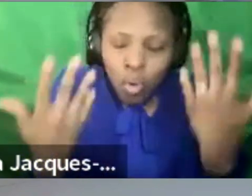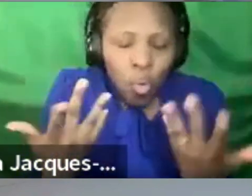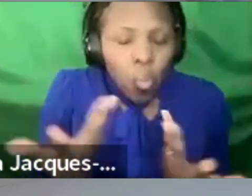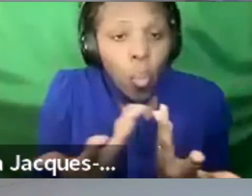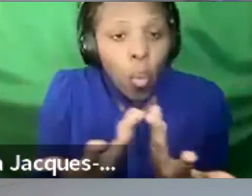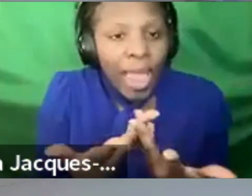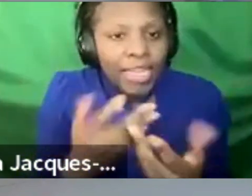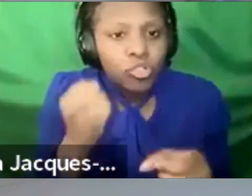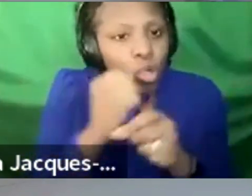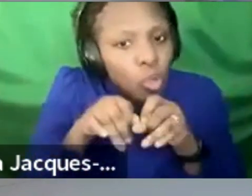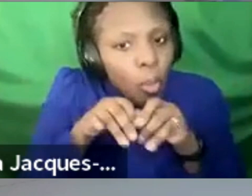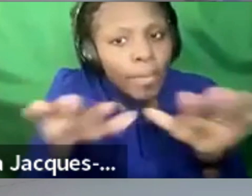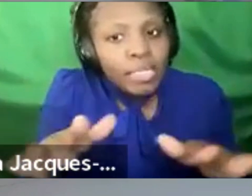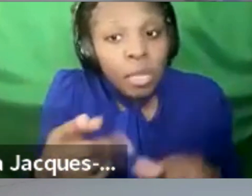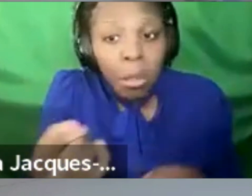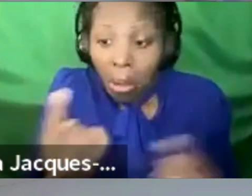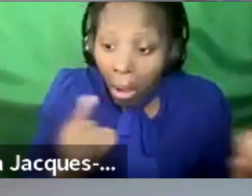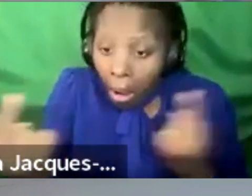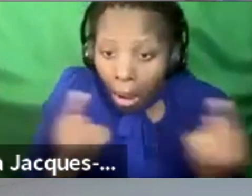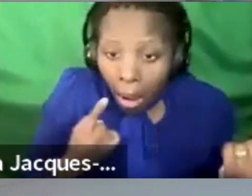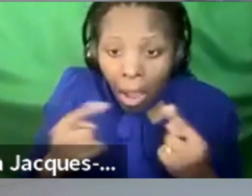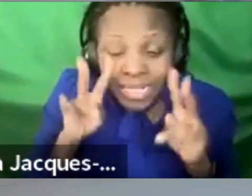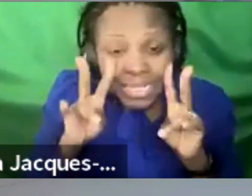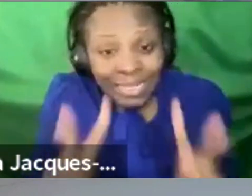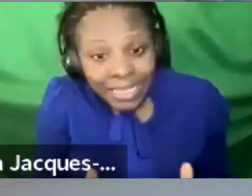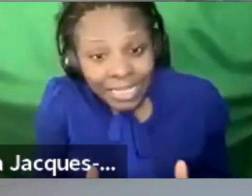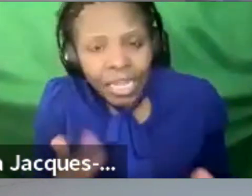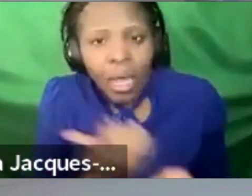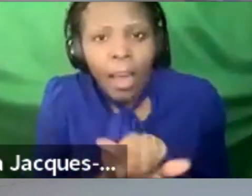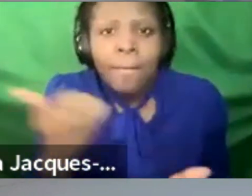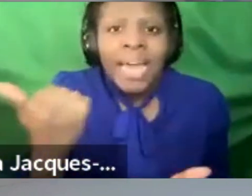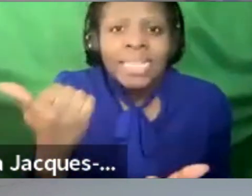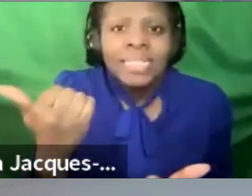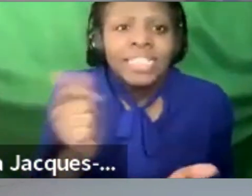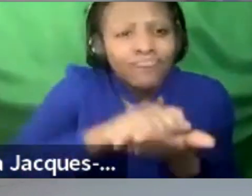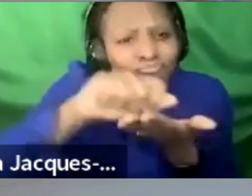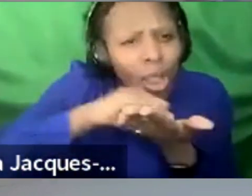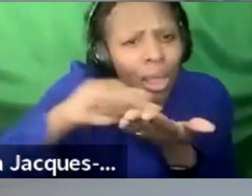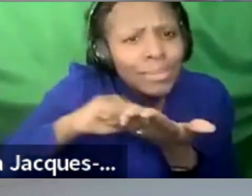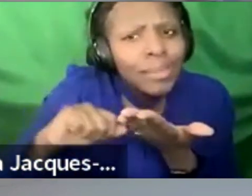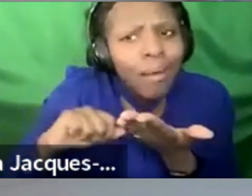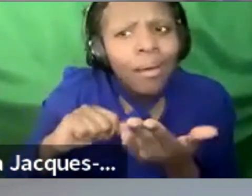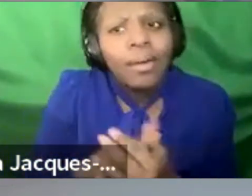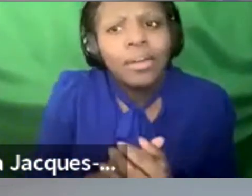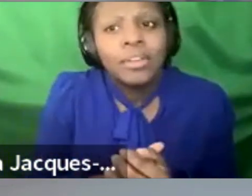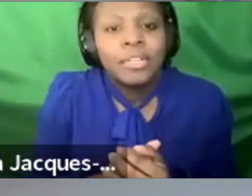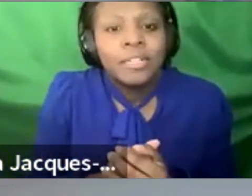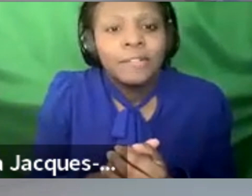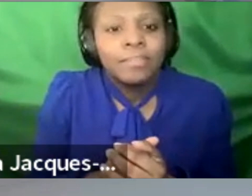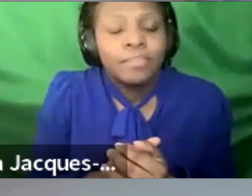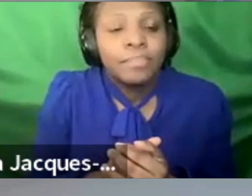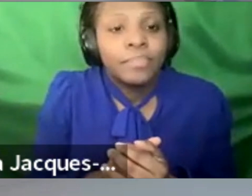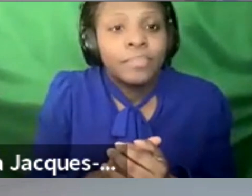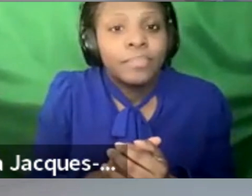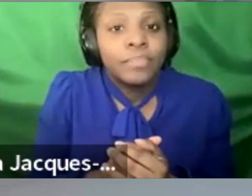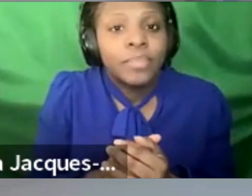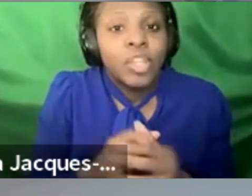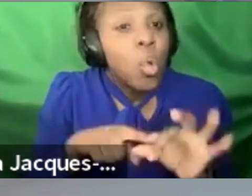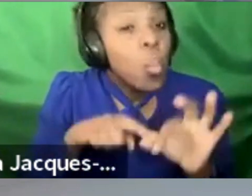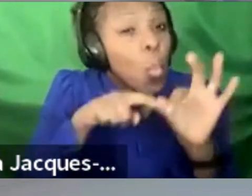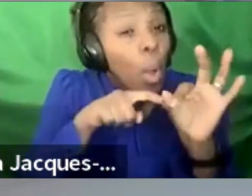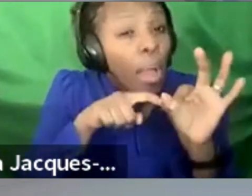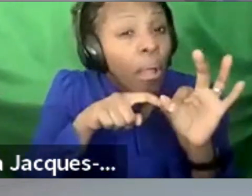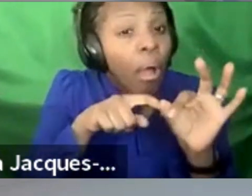social media. Come along, see it. Amazing writer. And basically mostly queer cast